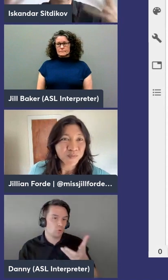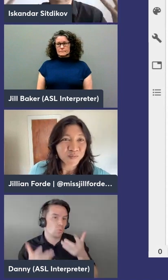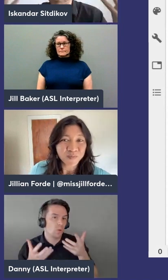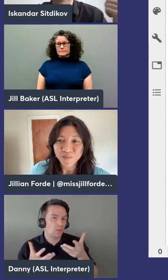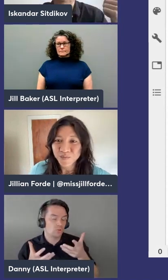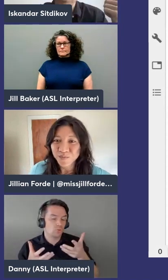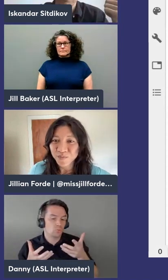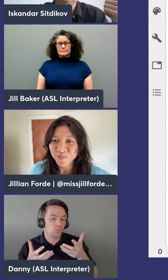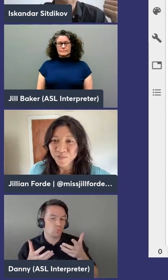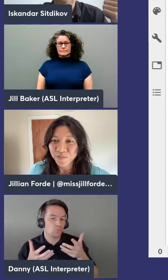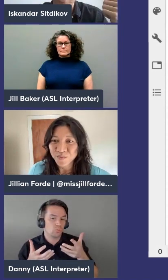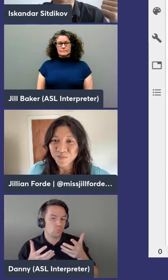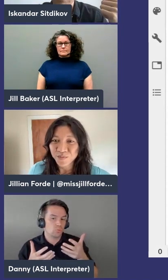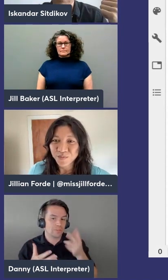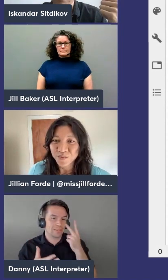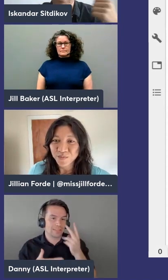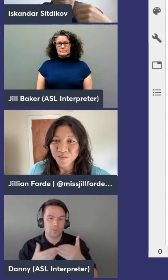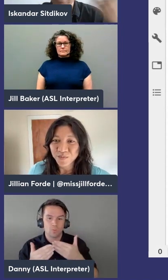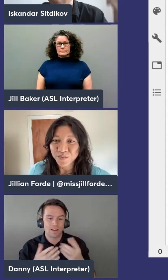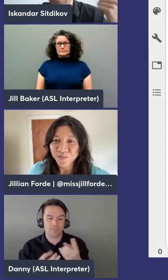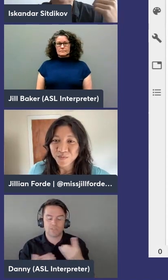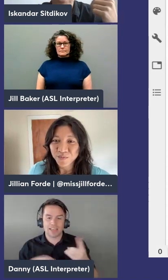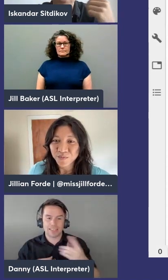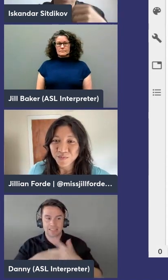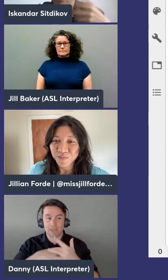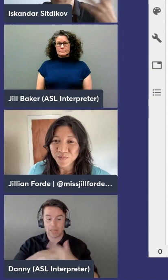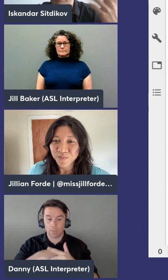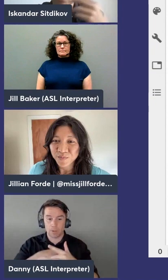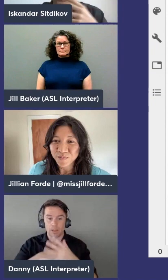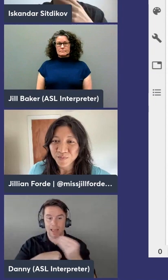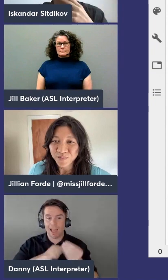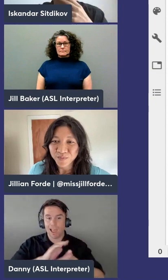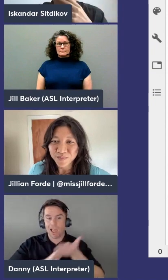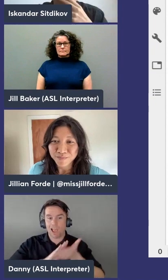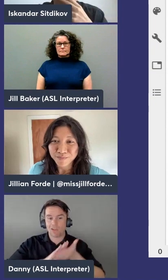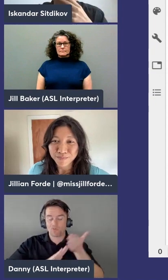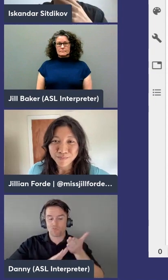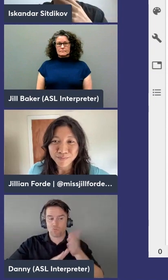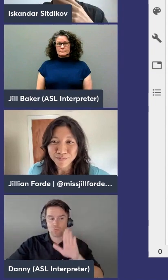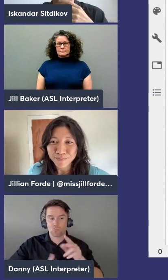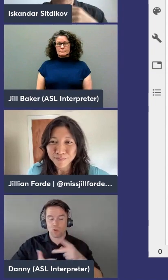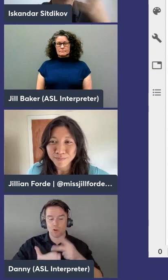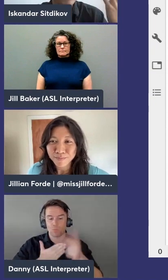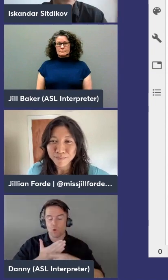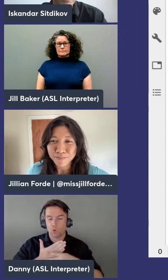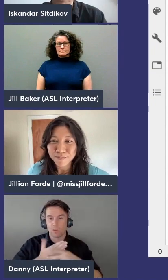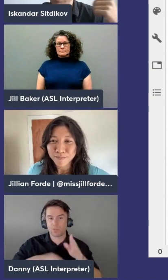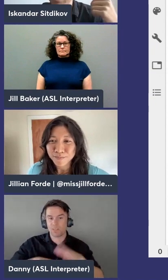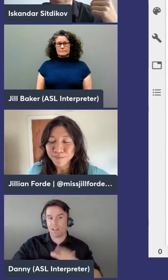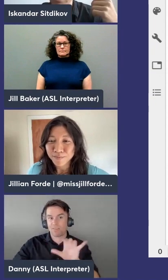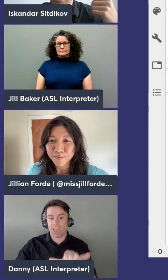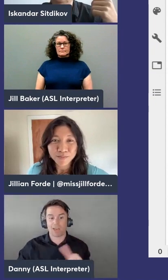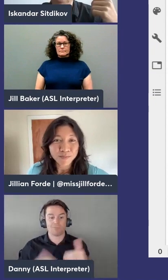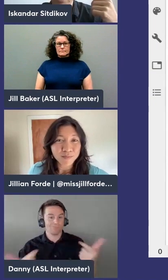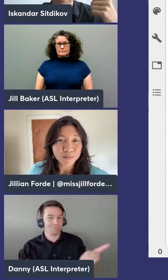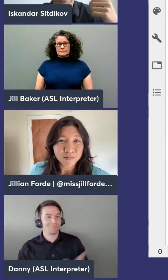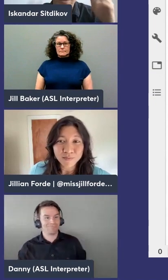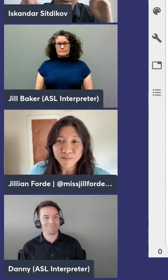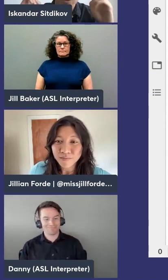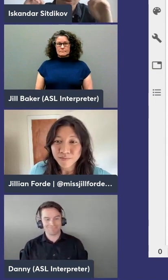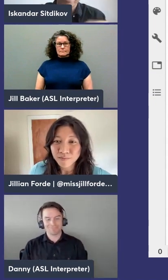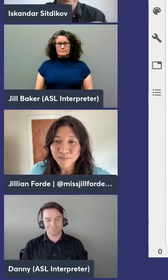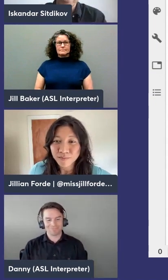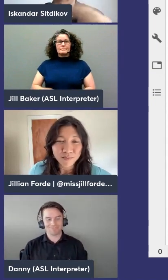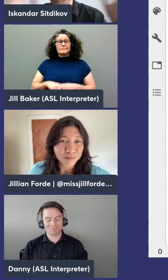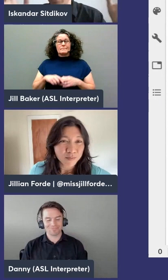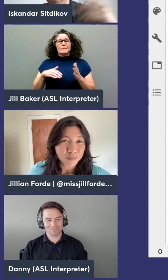whatever device is available and run your programs on that. So next up will be